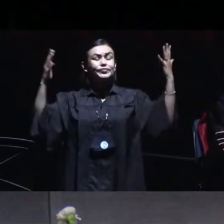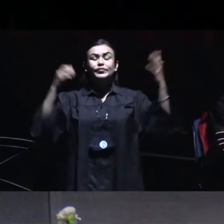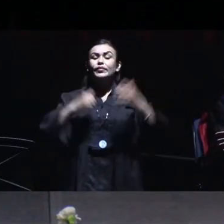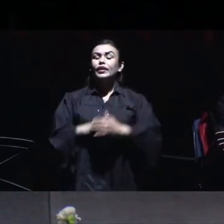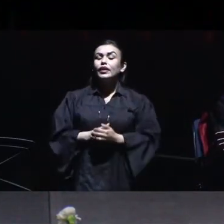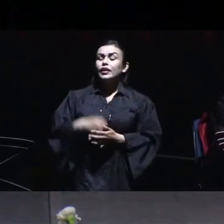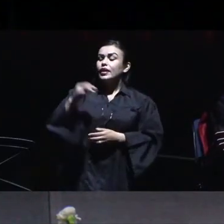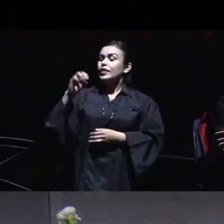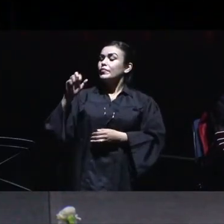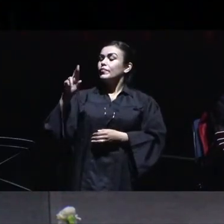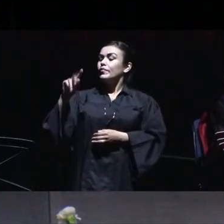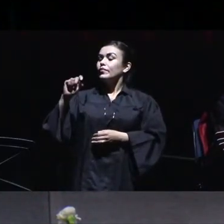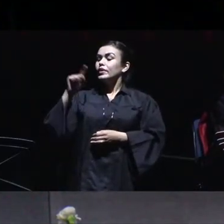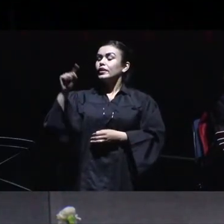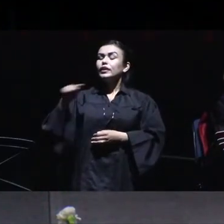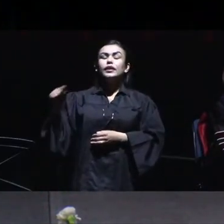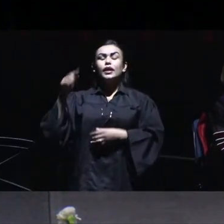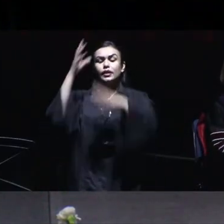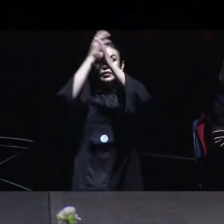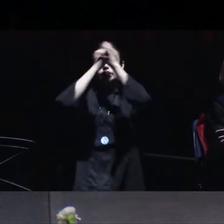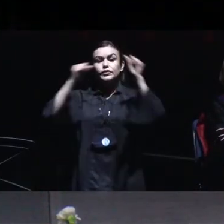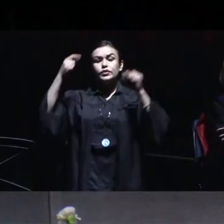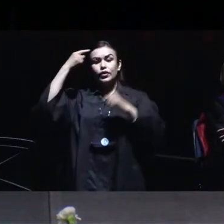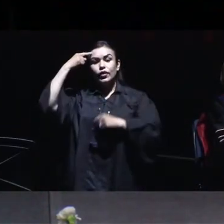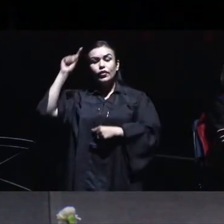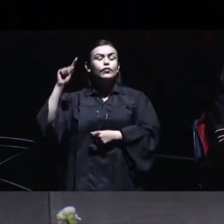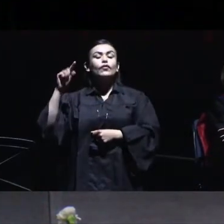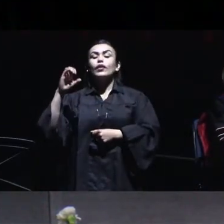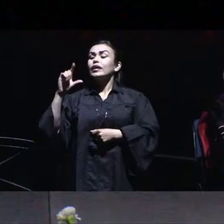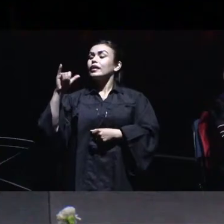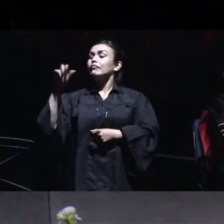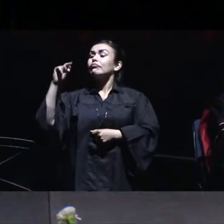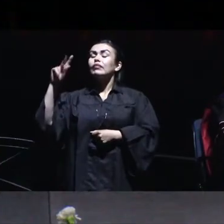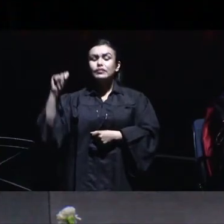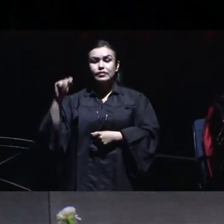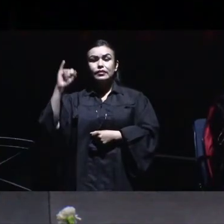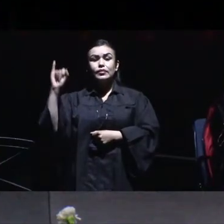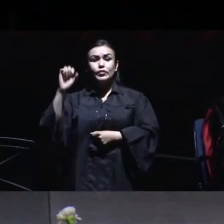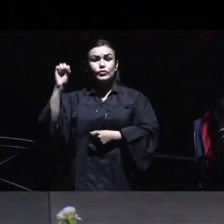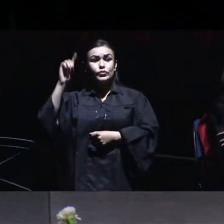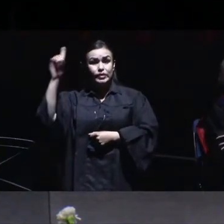Dr. Juan Martinez, Superintendent at Clint Independent School District.